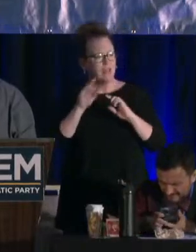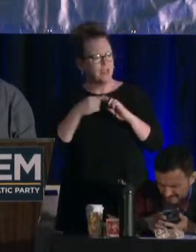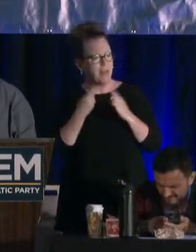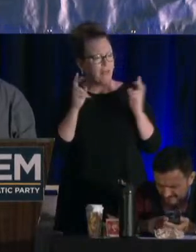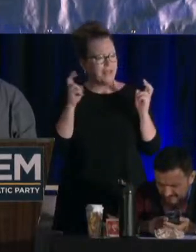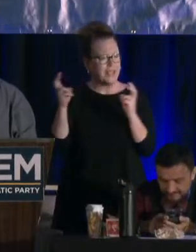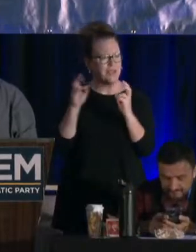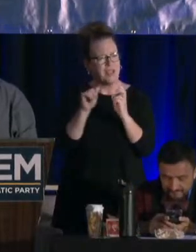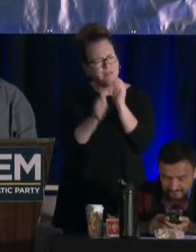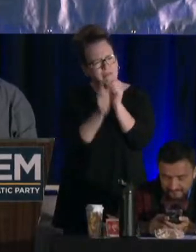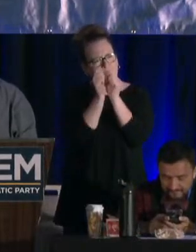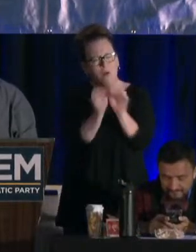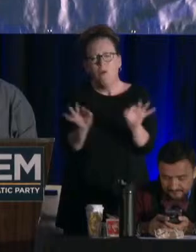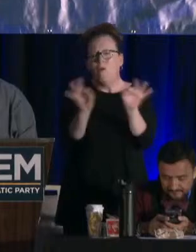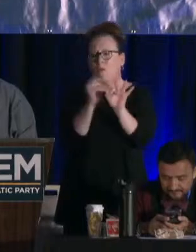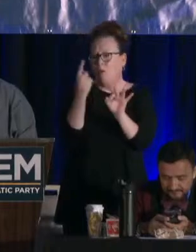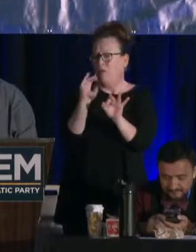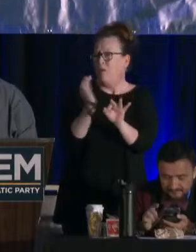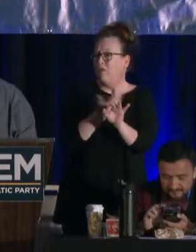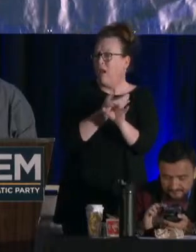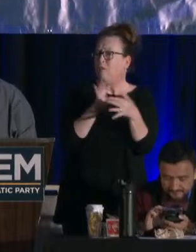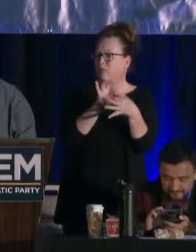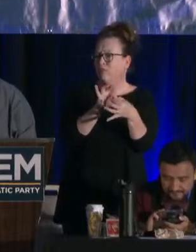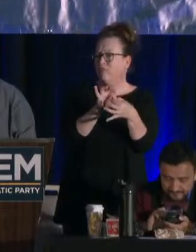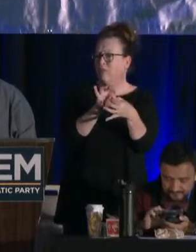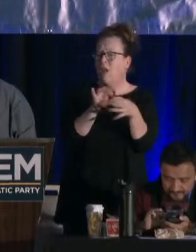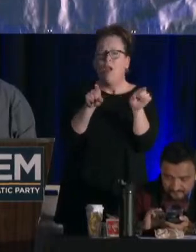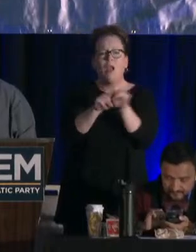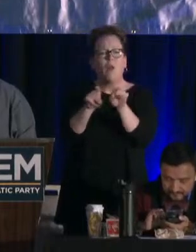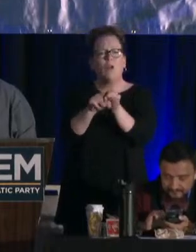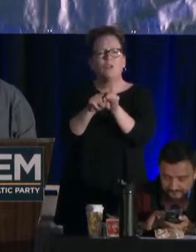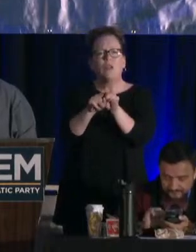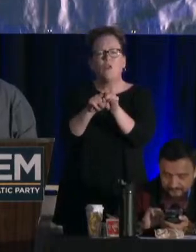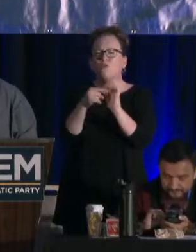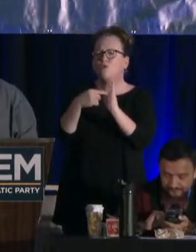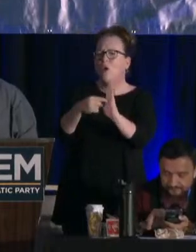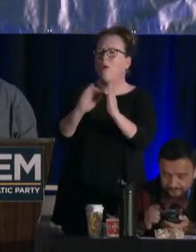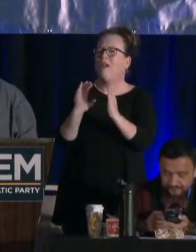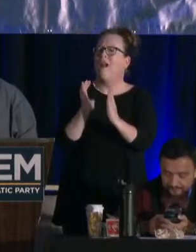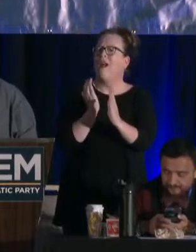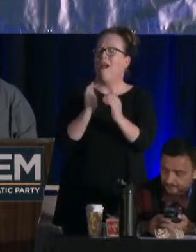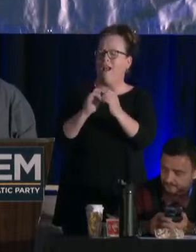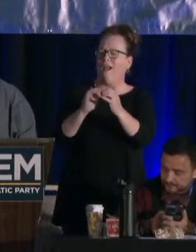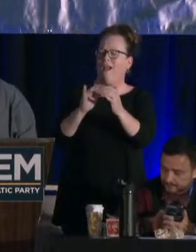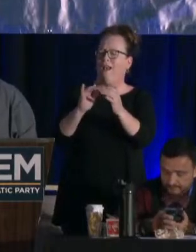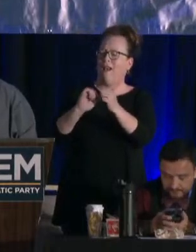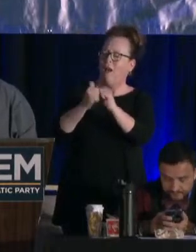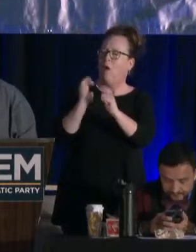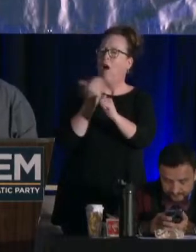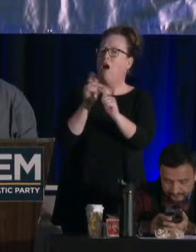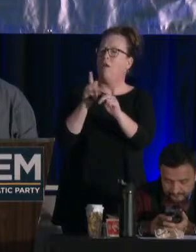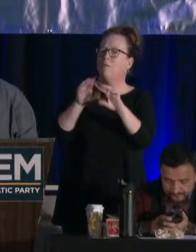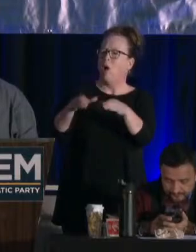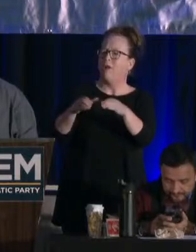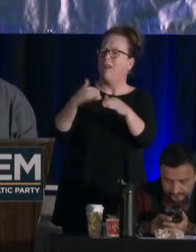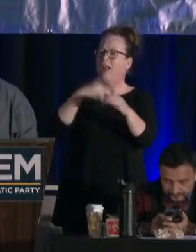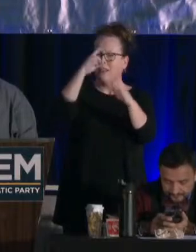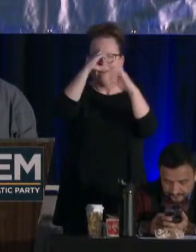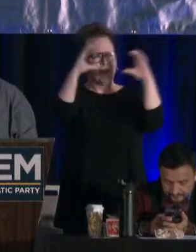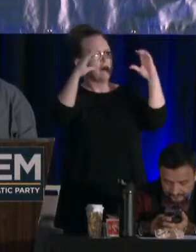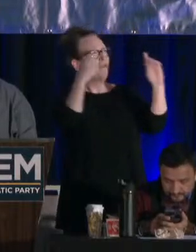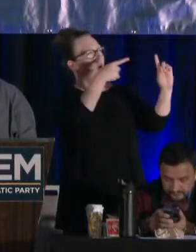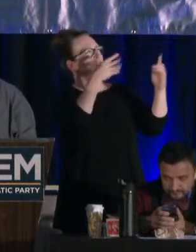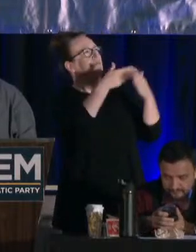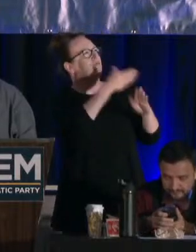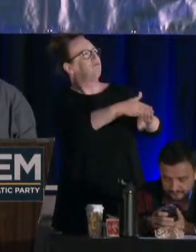matter most and demonstrating how our party aligns with the values of our communities and vision for a brighter future.